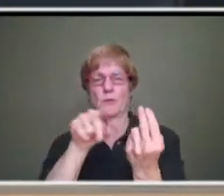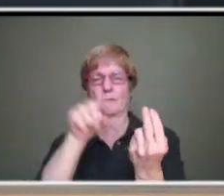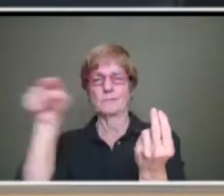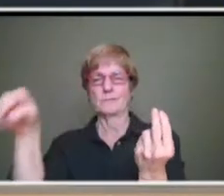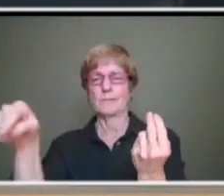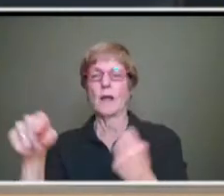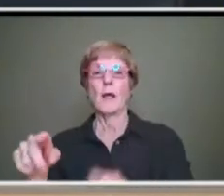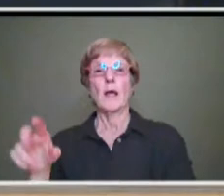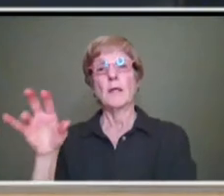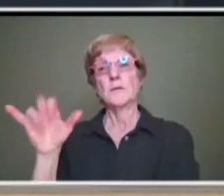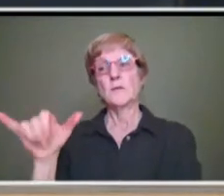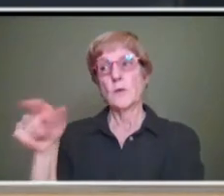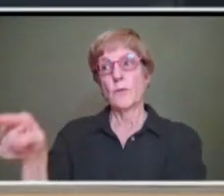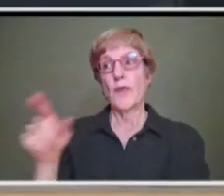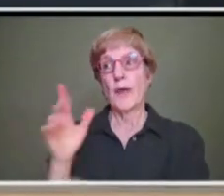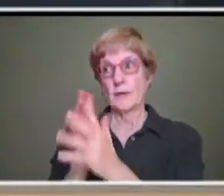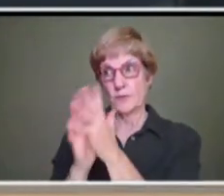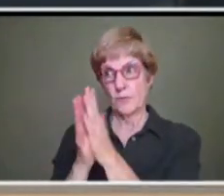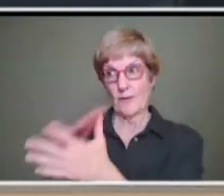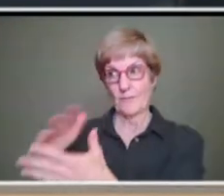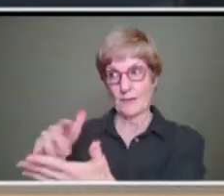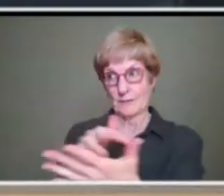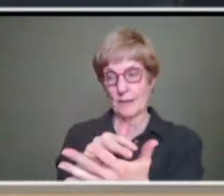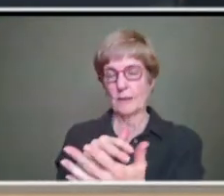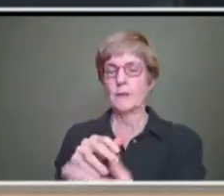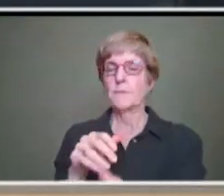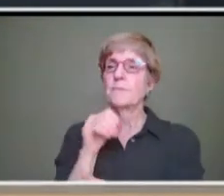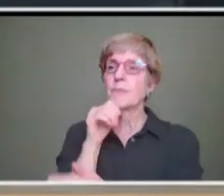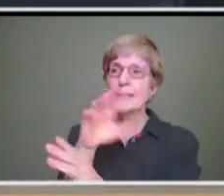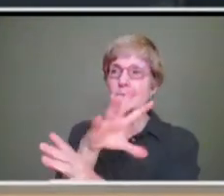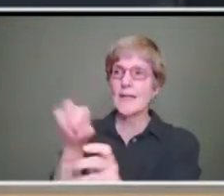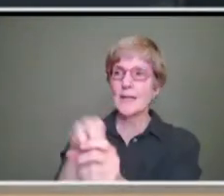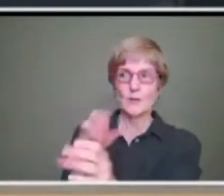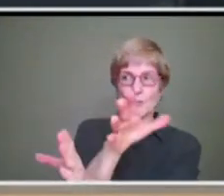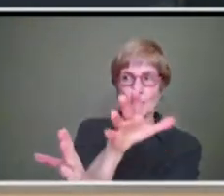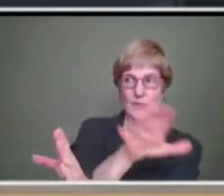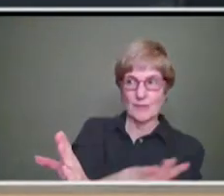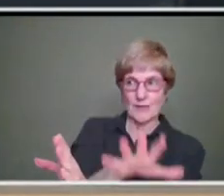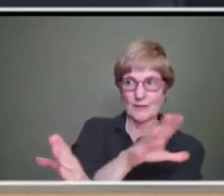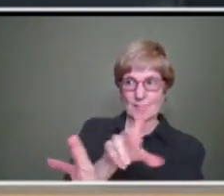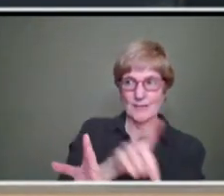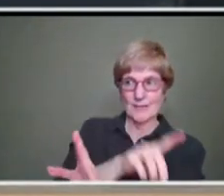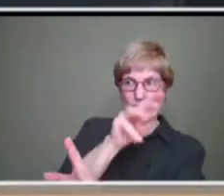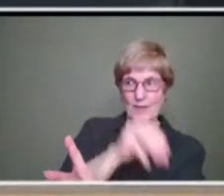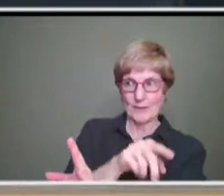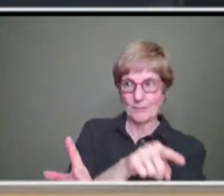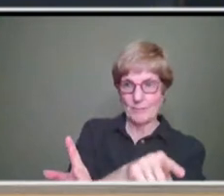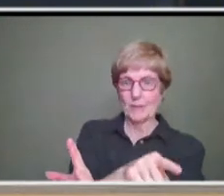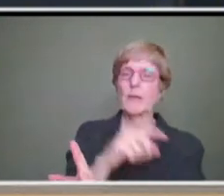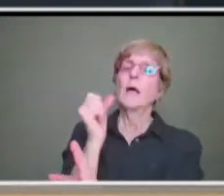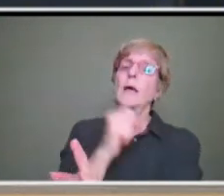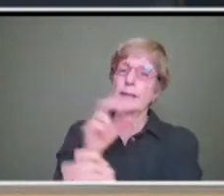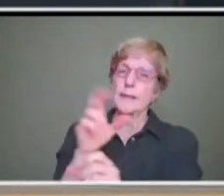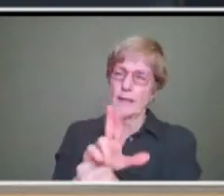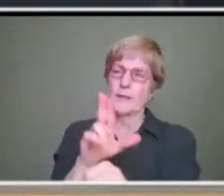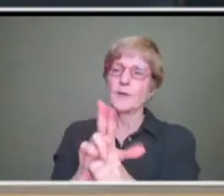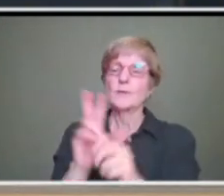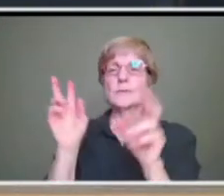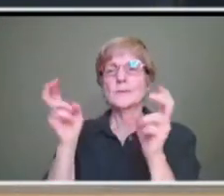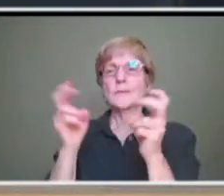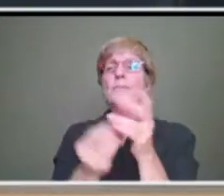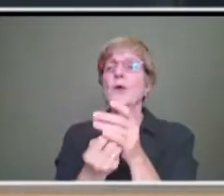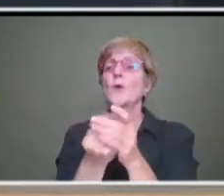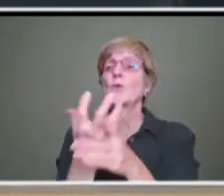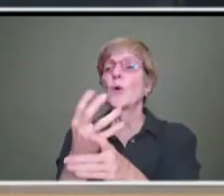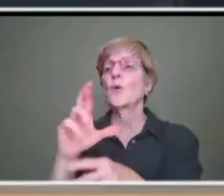that that traffic study does not consider this specific development it does use a growth rate to capture what this